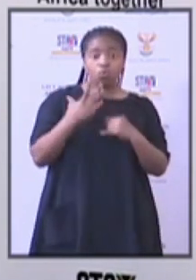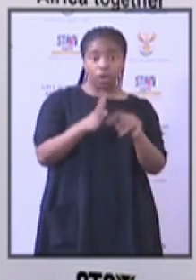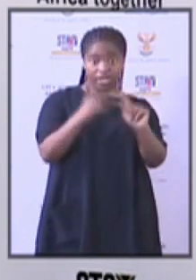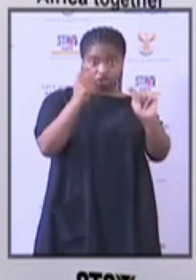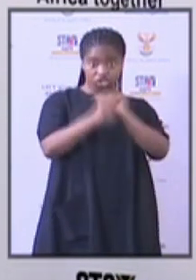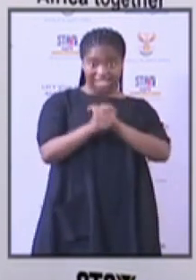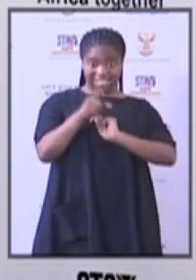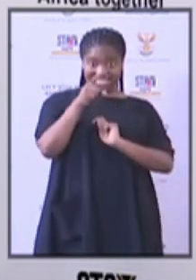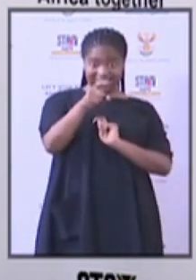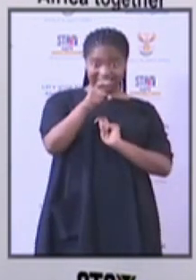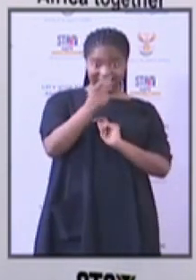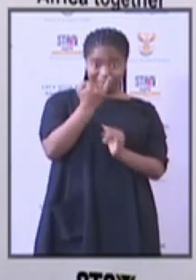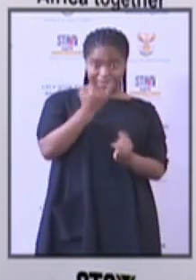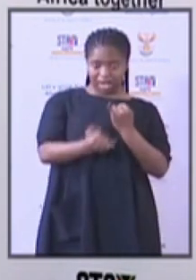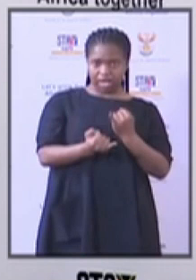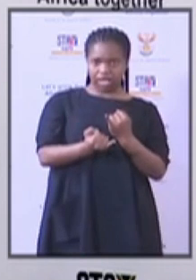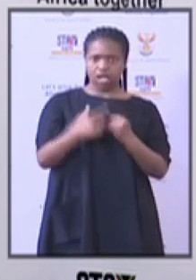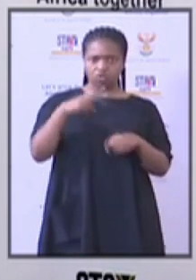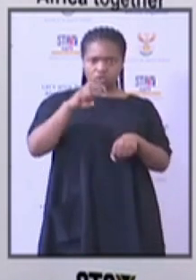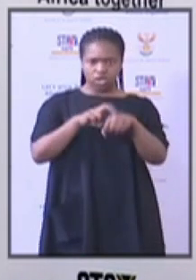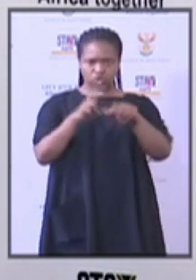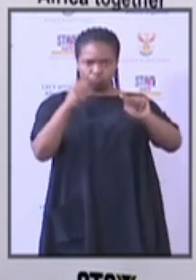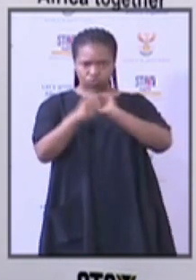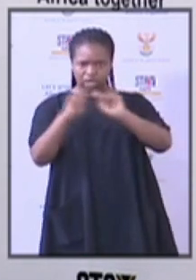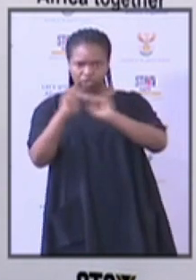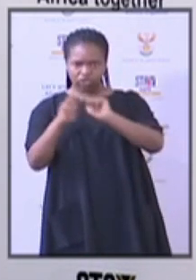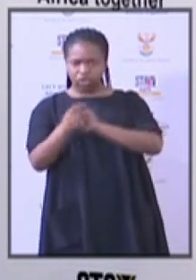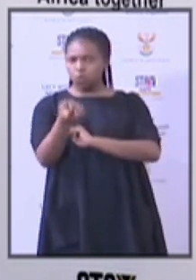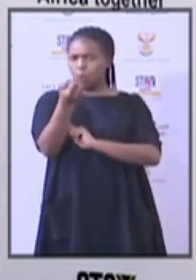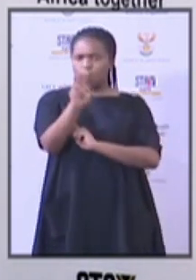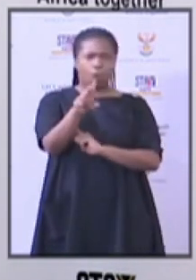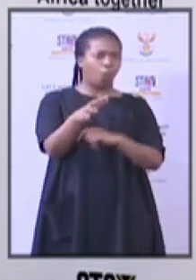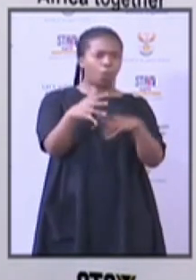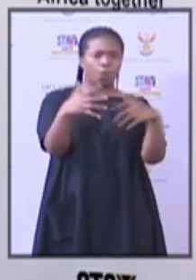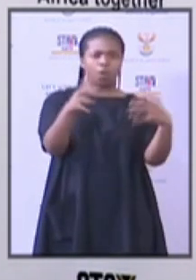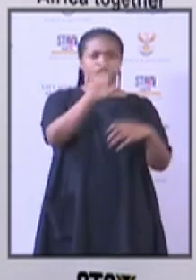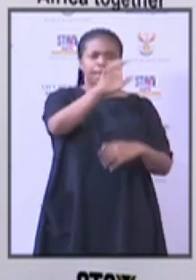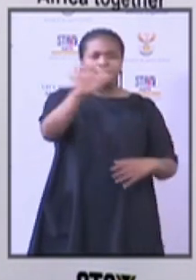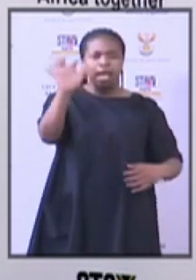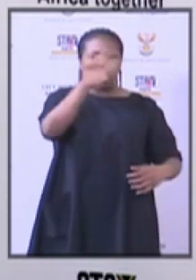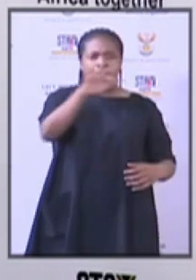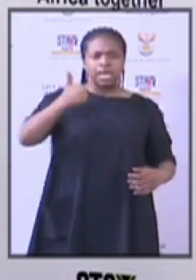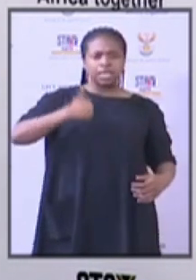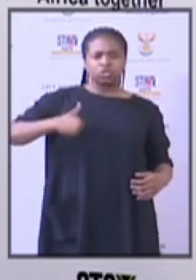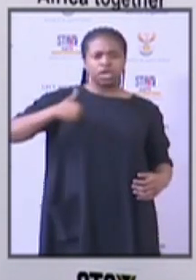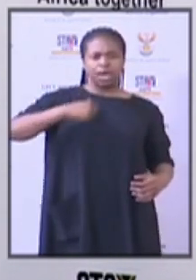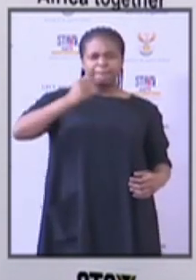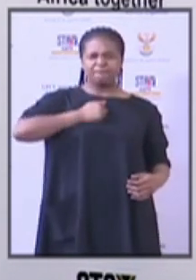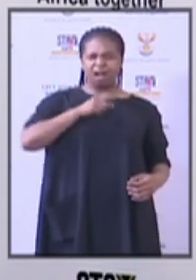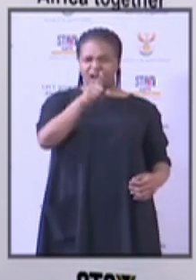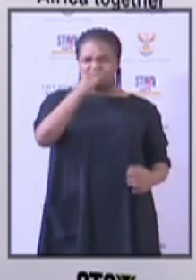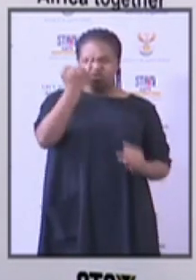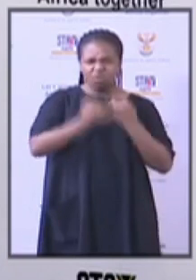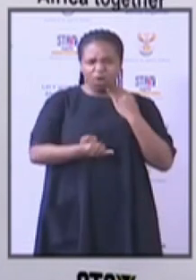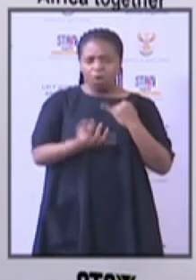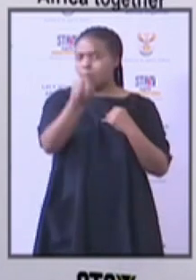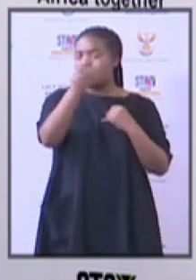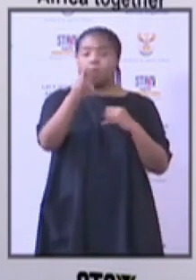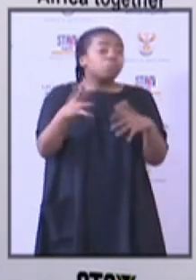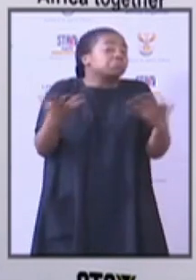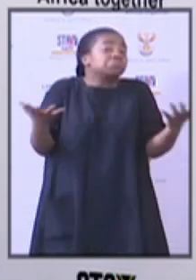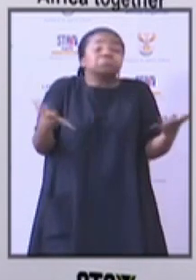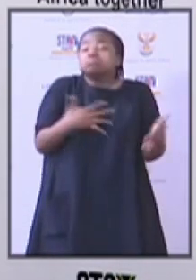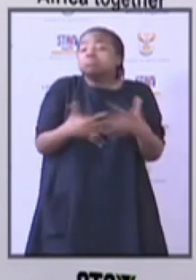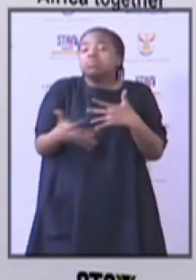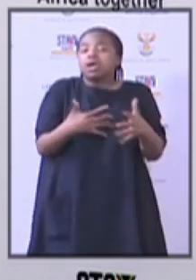It's a mistake. I need to rectify it. Or who says the spelling of my surname is a mistake. Or,